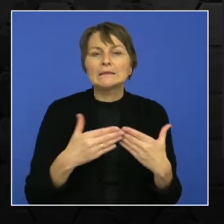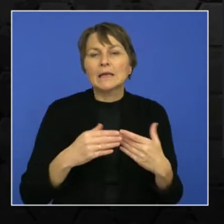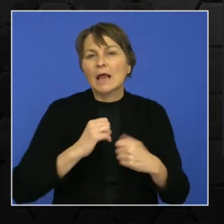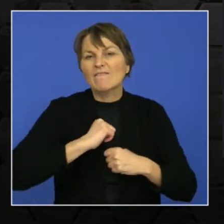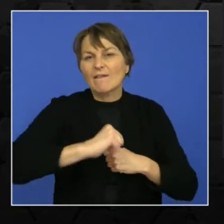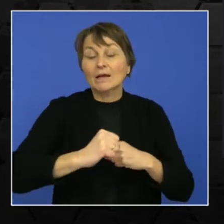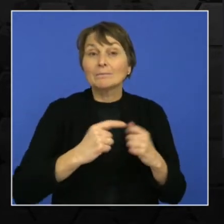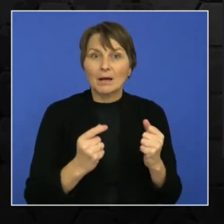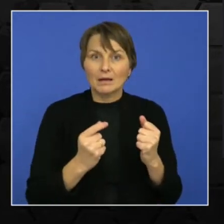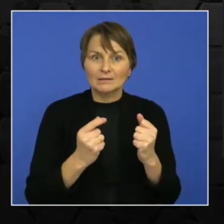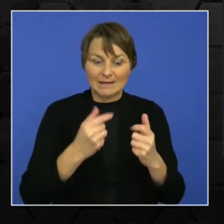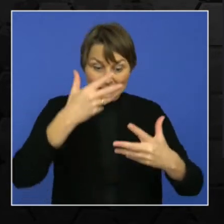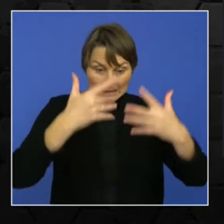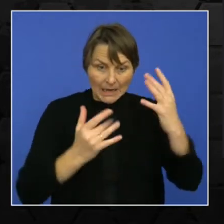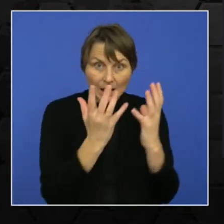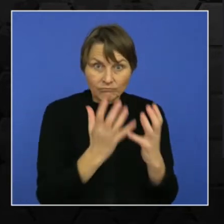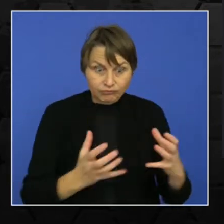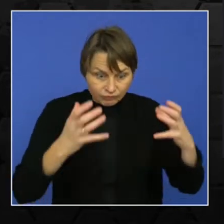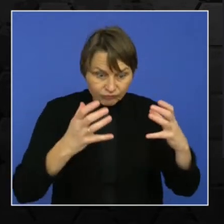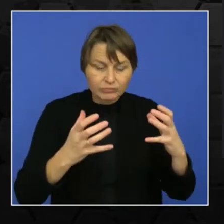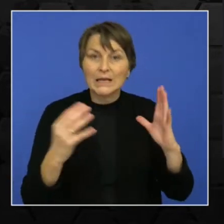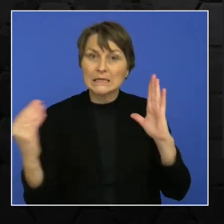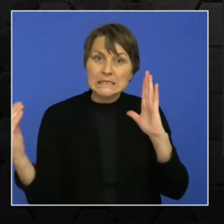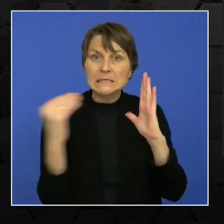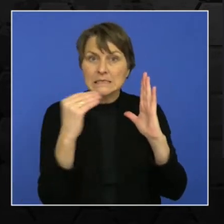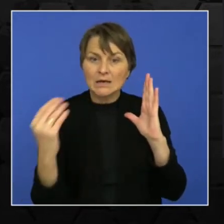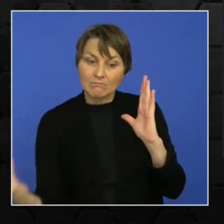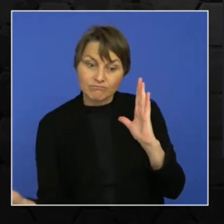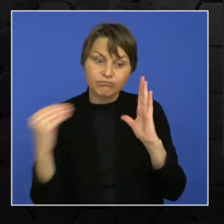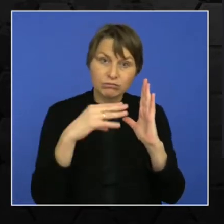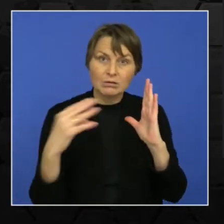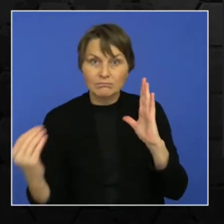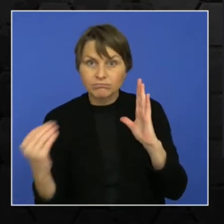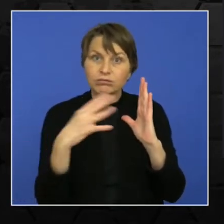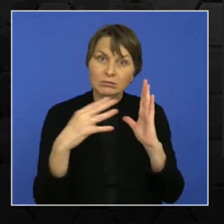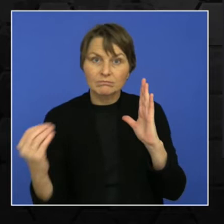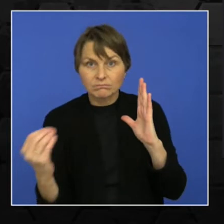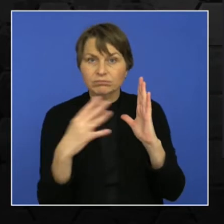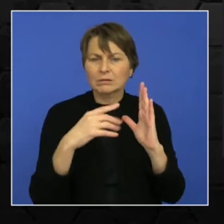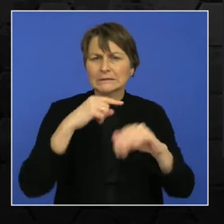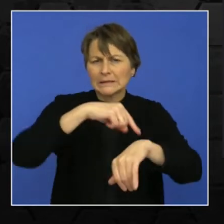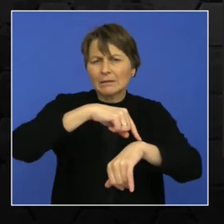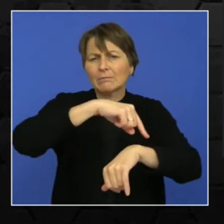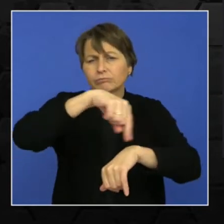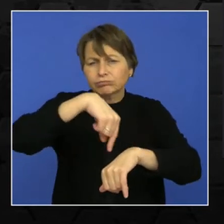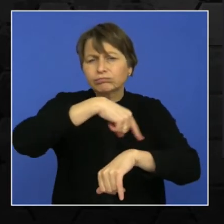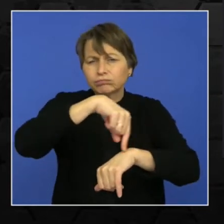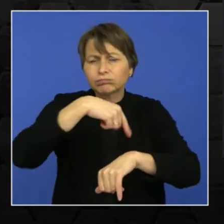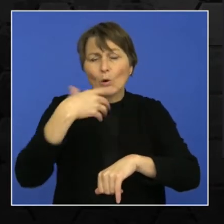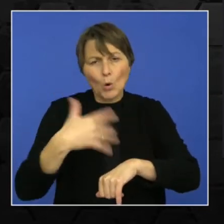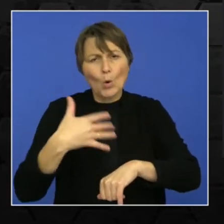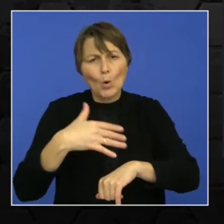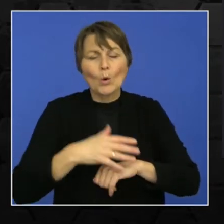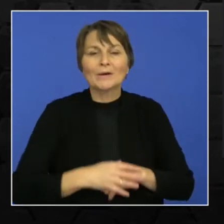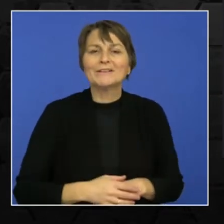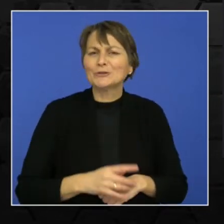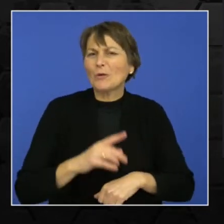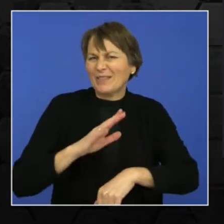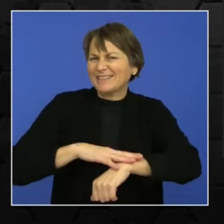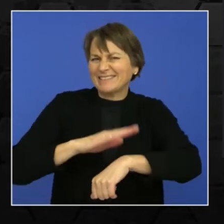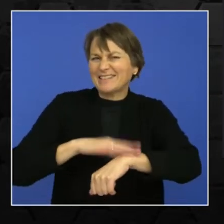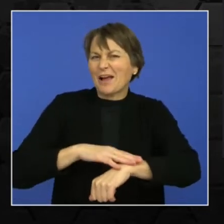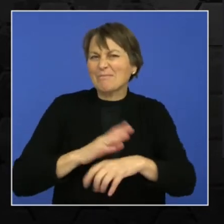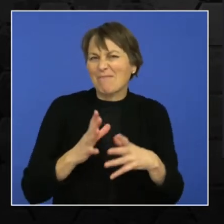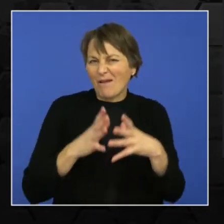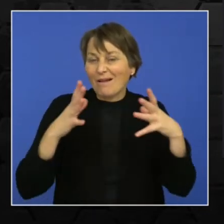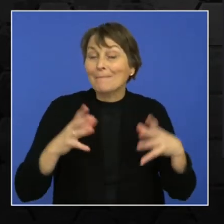so training that data for that particular model, it needs time. So that's why we use async function in JavaScript. Those who are pretty much familiar with JavaScript, they pretty much